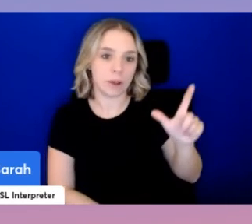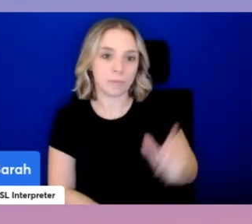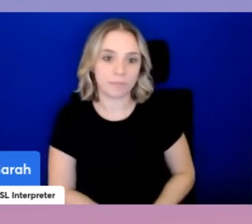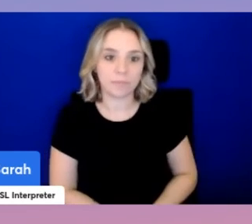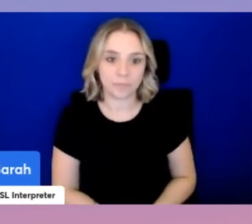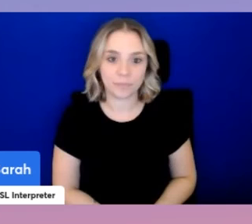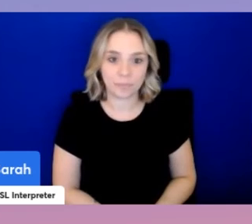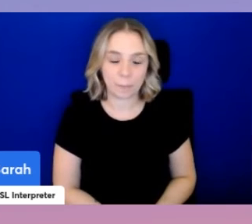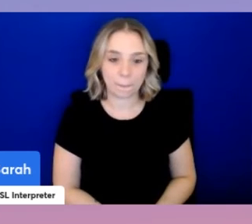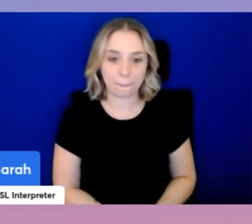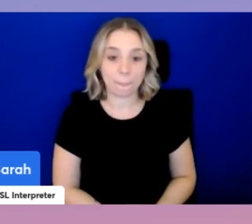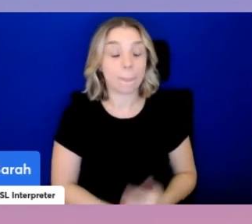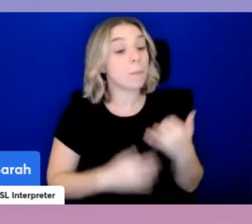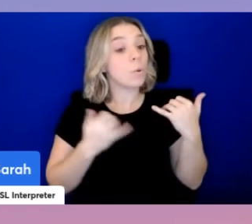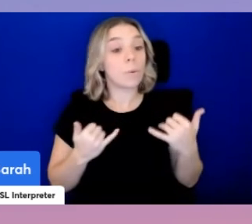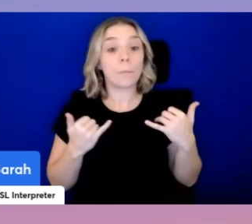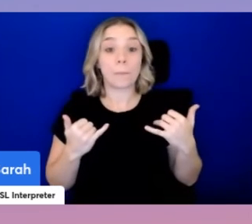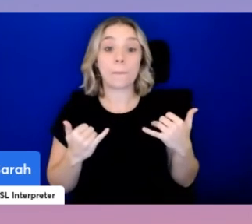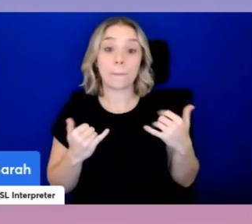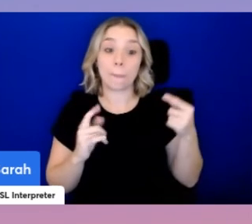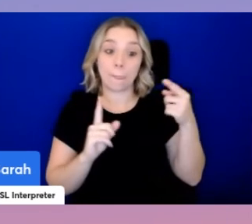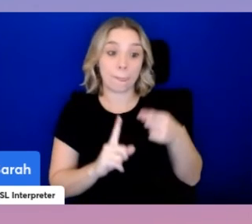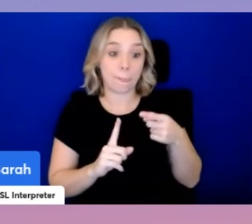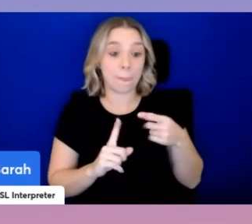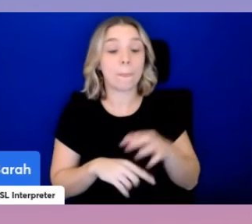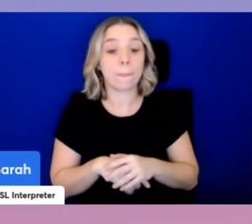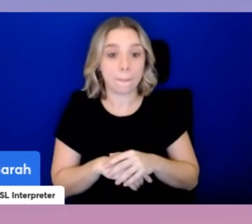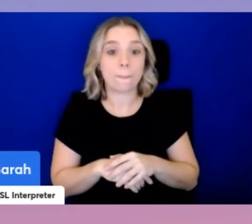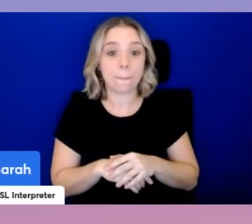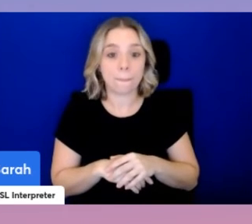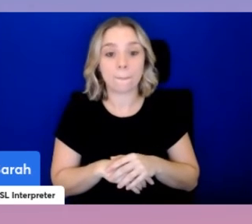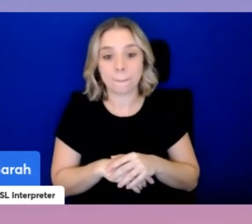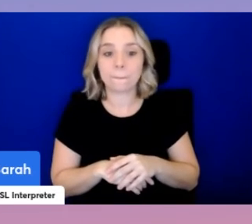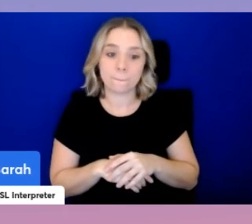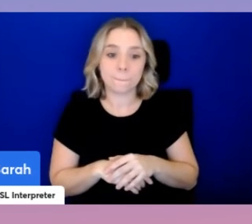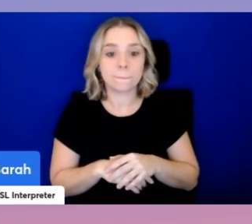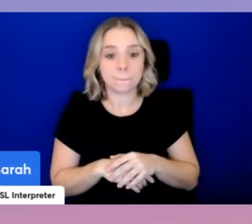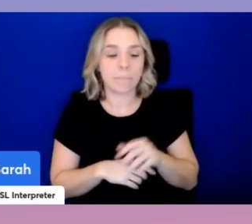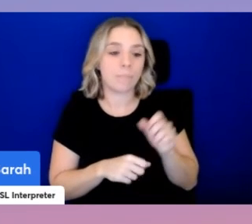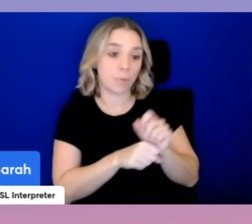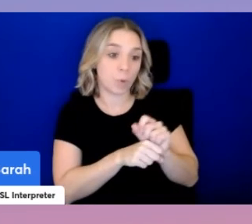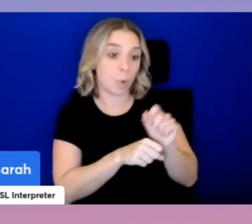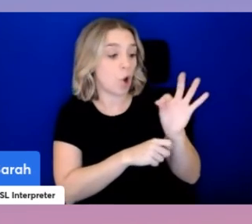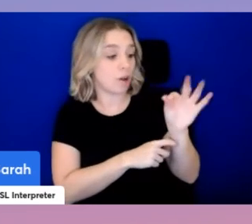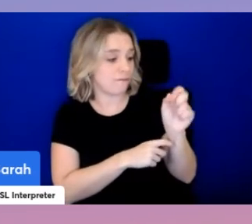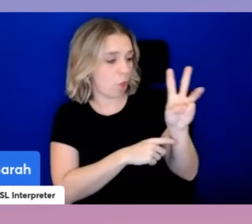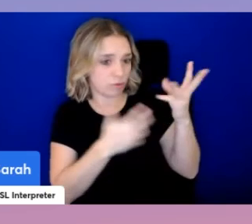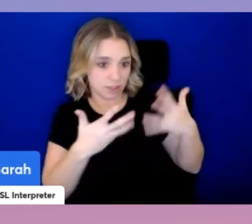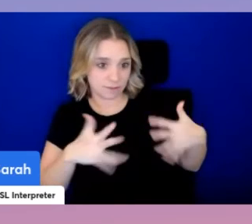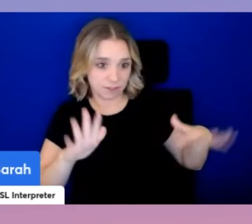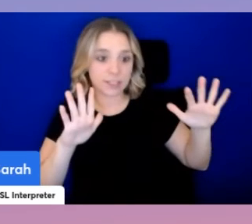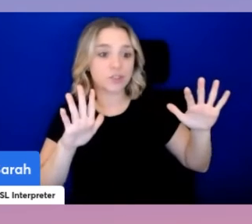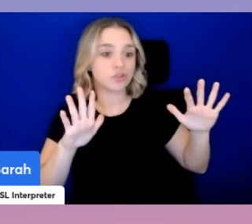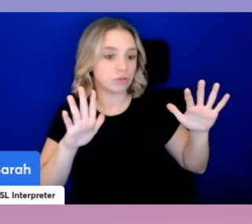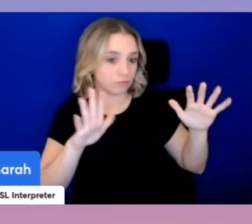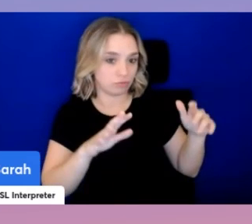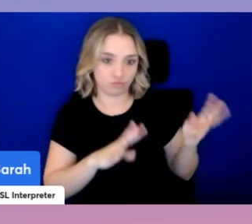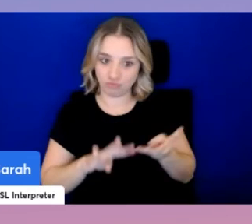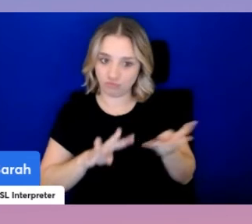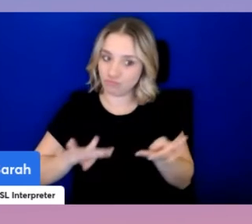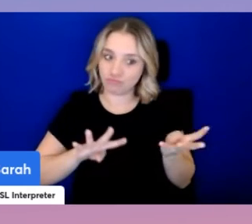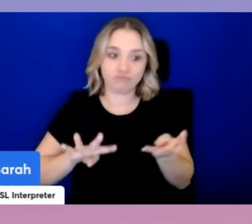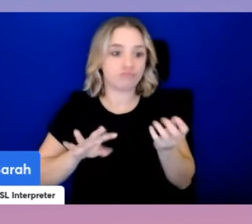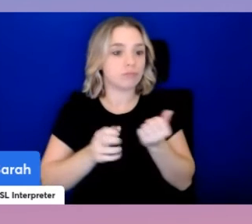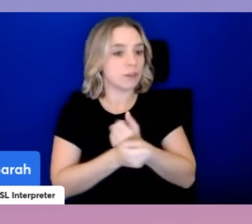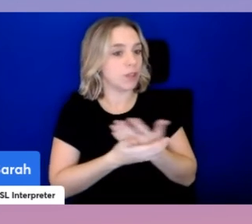So at this point, probably the workflow finished, as you can see here. Everything is green.